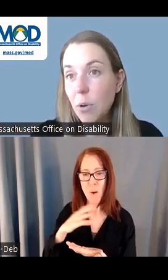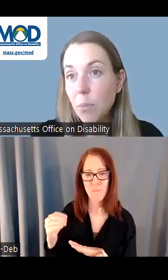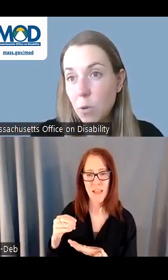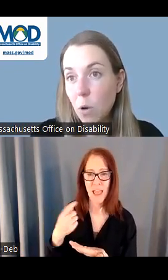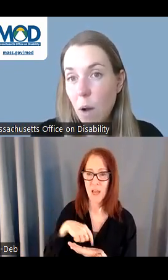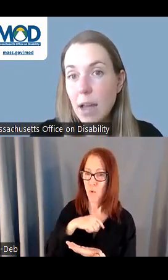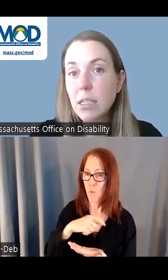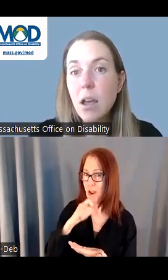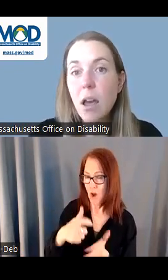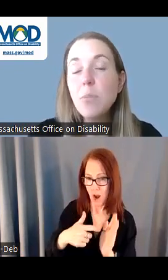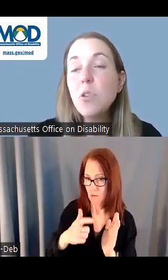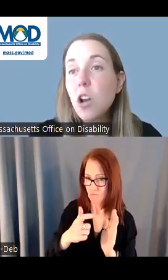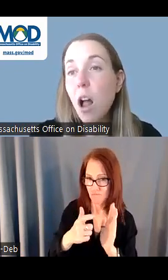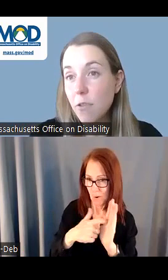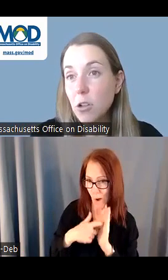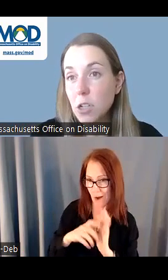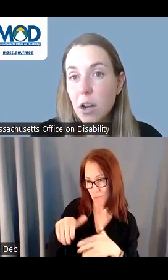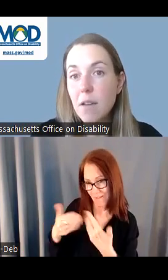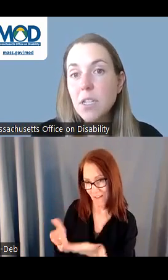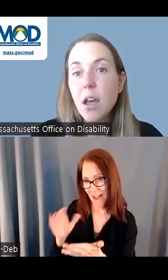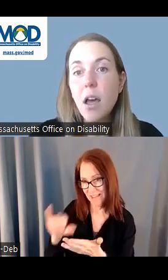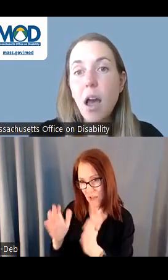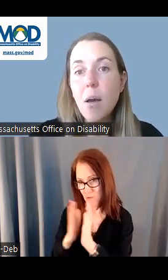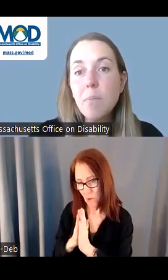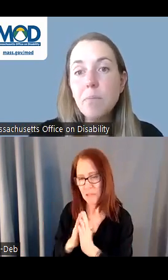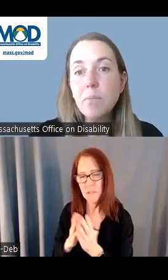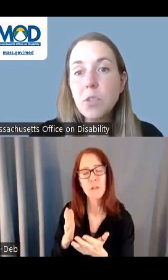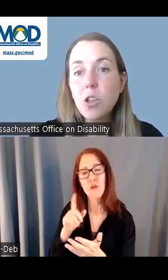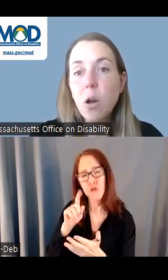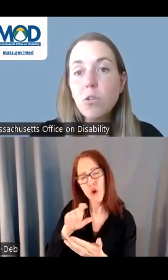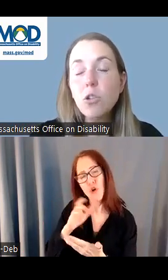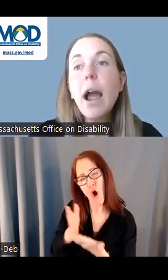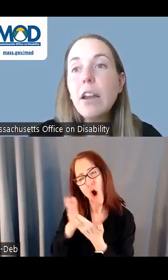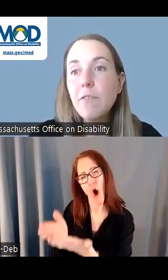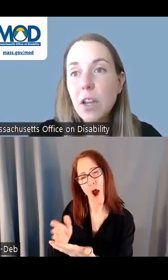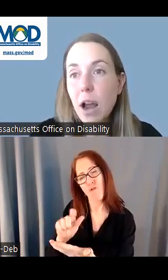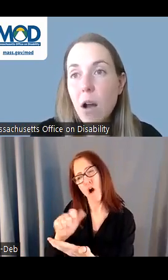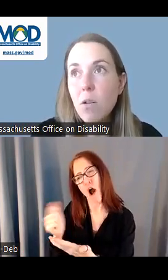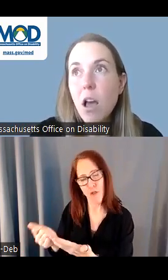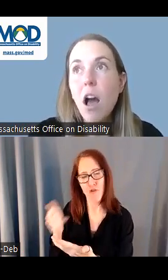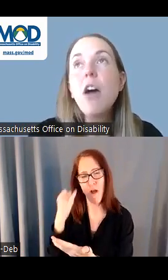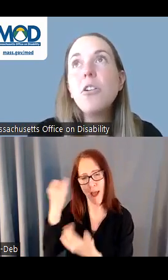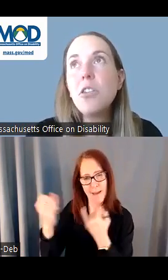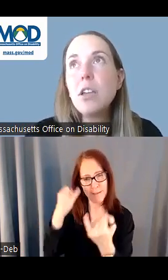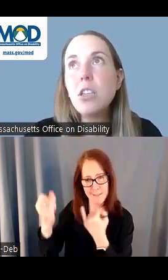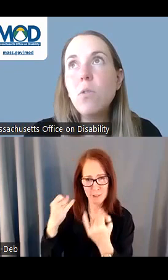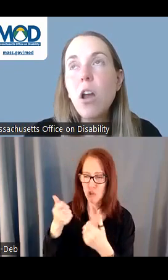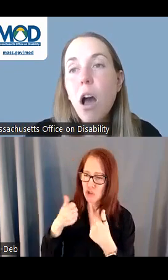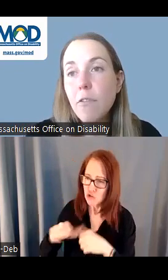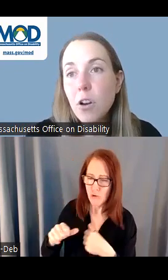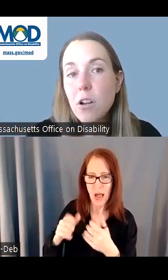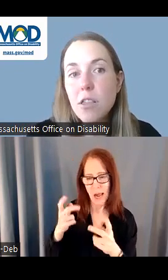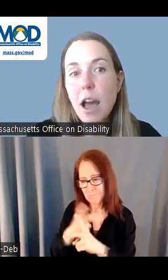someone requests, you should offer alternatives. So try to figure out other things that you